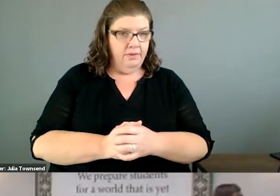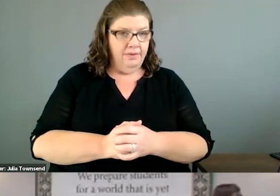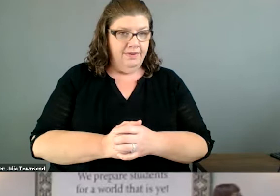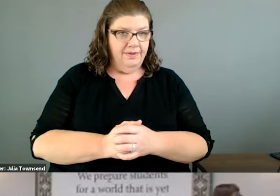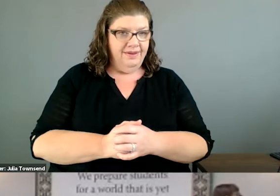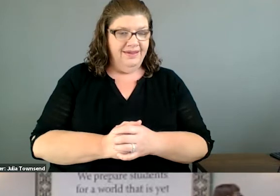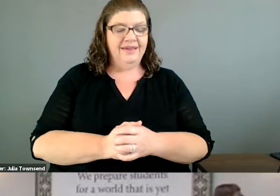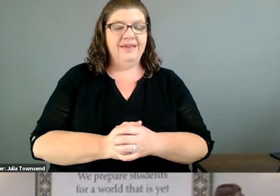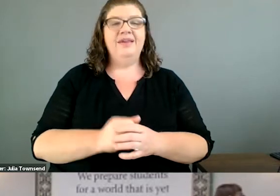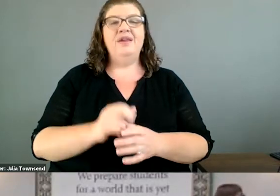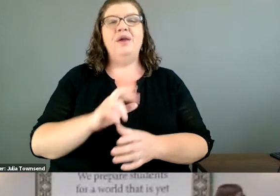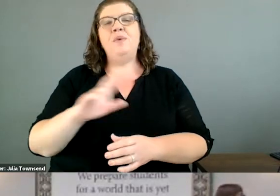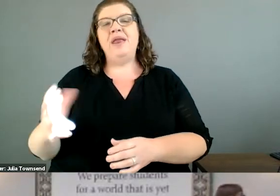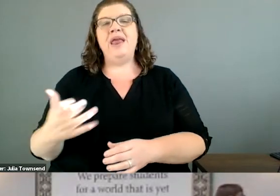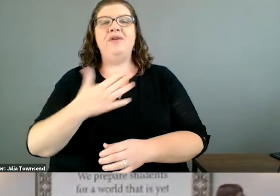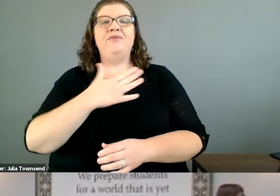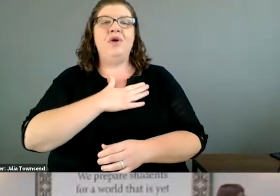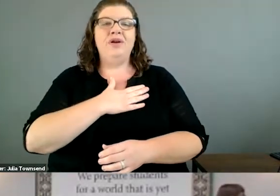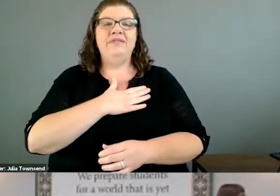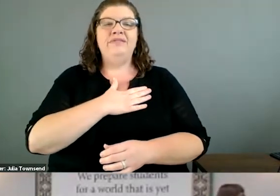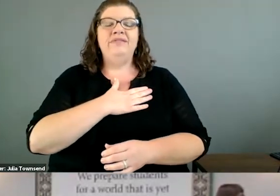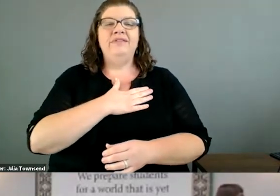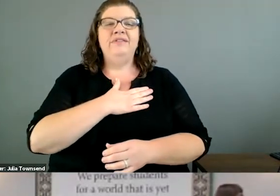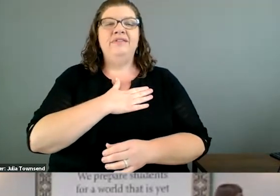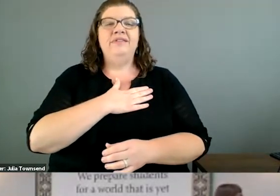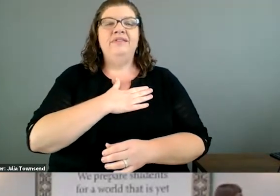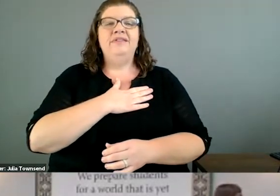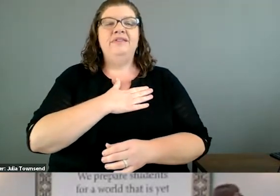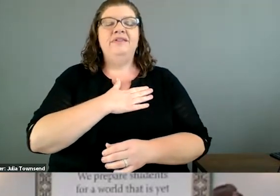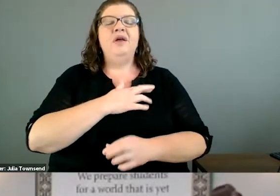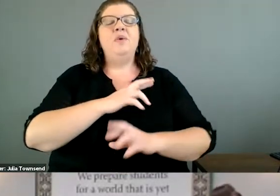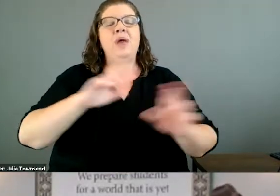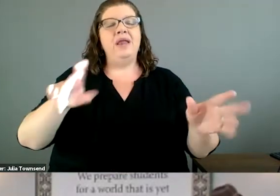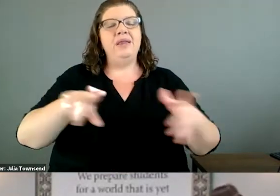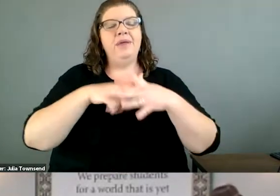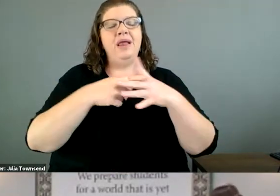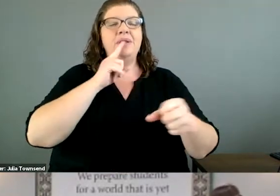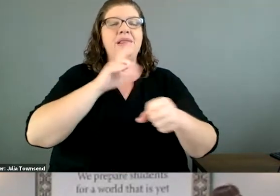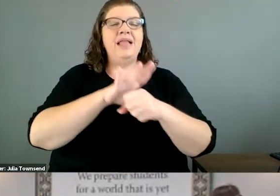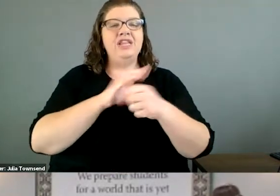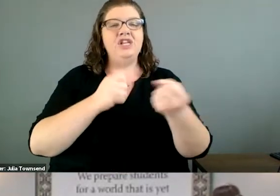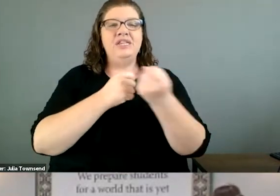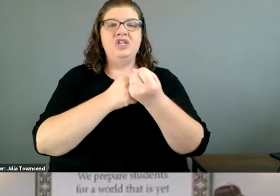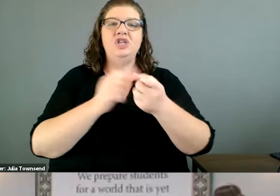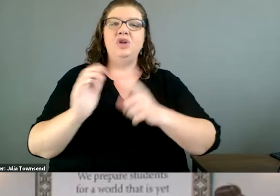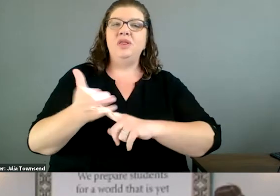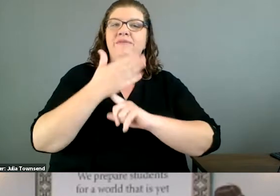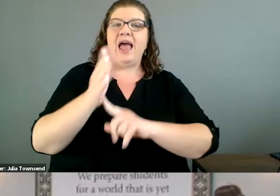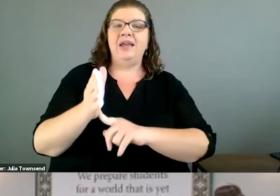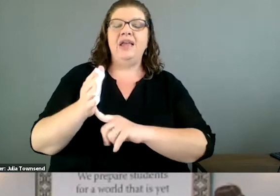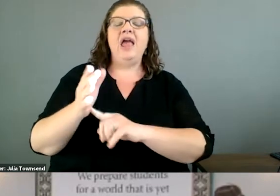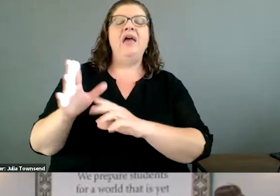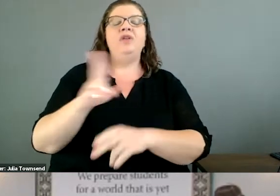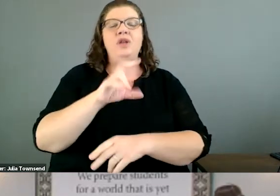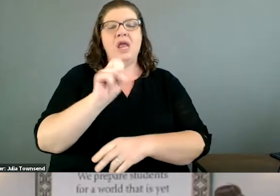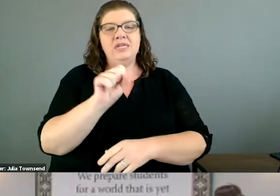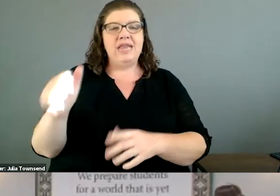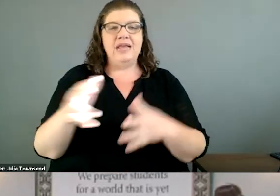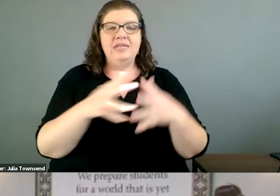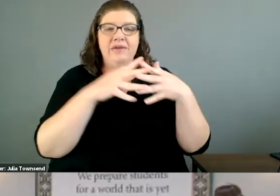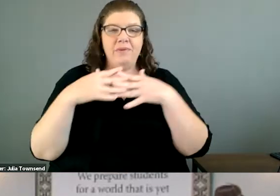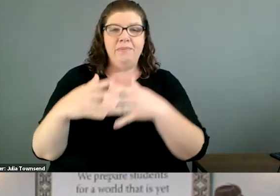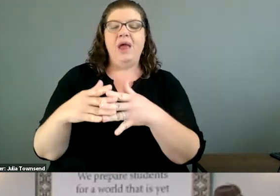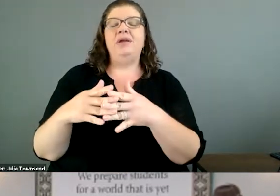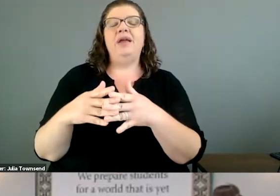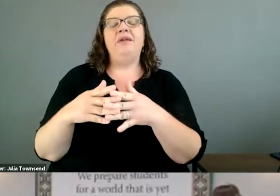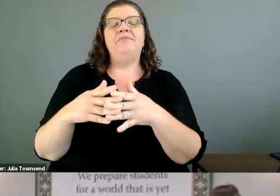Put your right hand over your heart, place the flag, ready, begin. I pledge allegiance to the flag of the United States